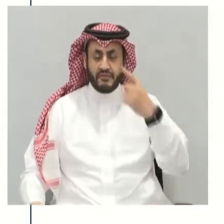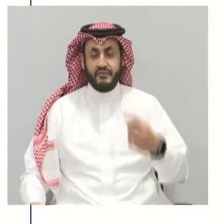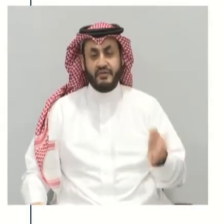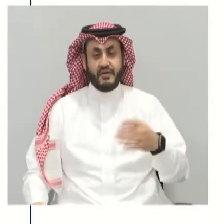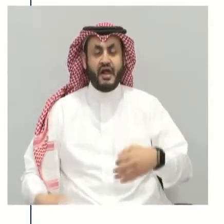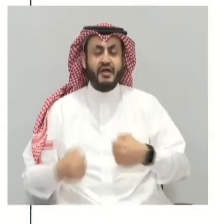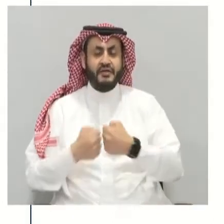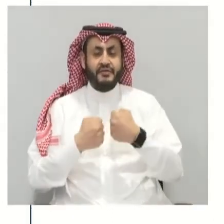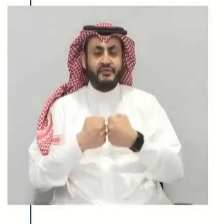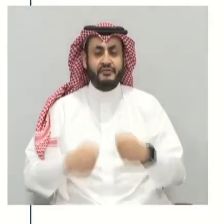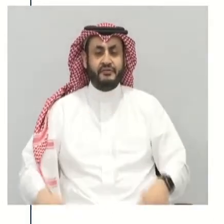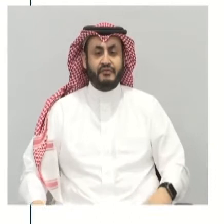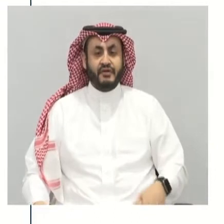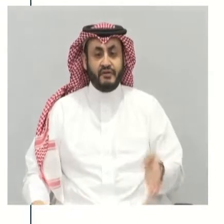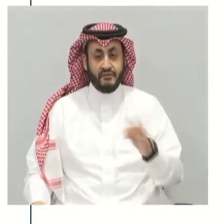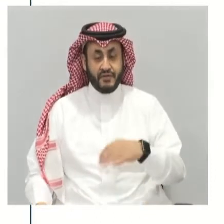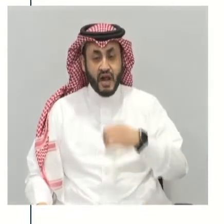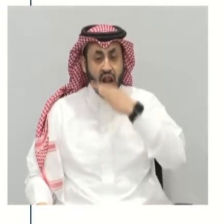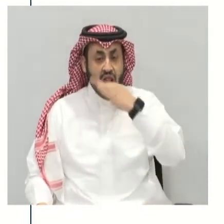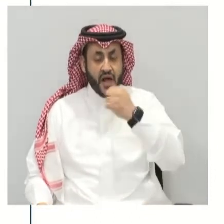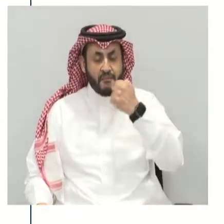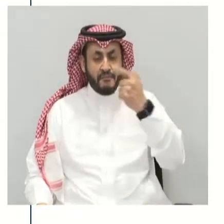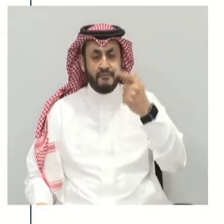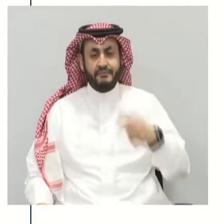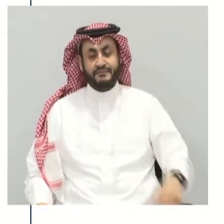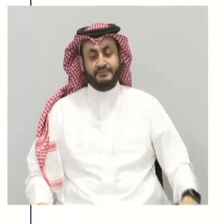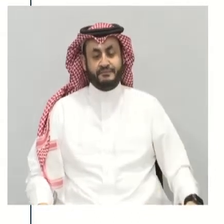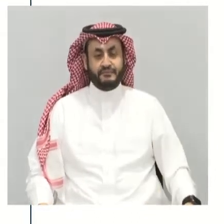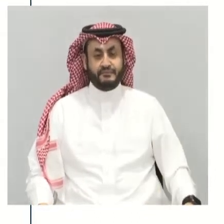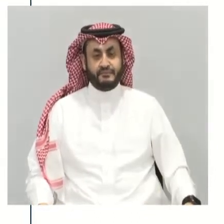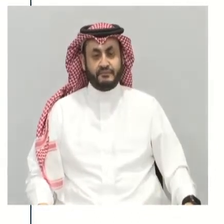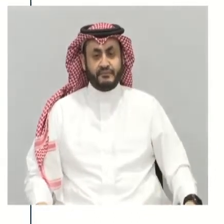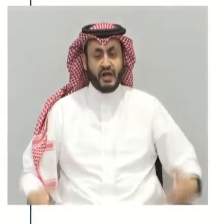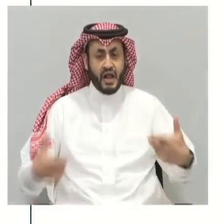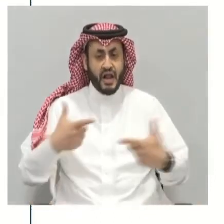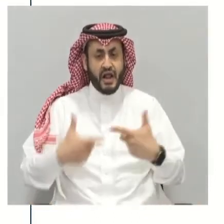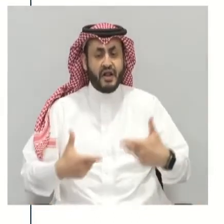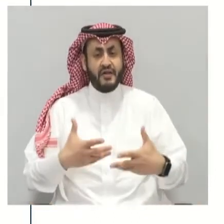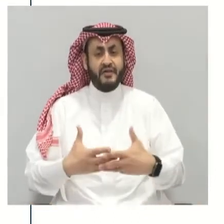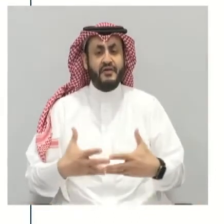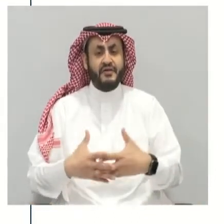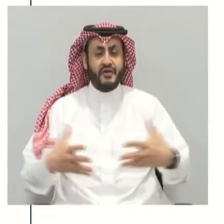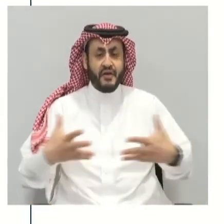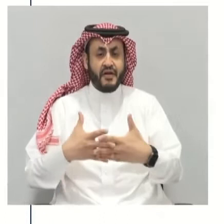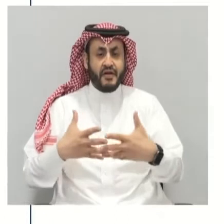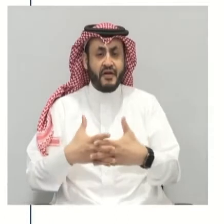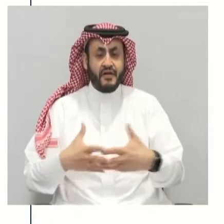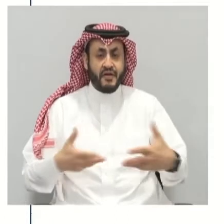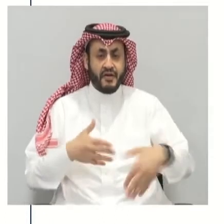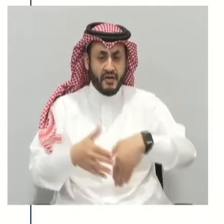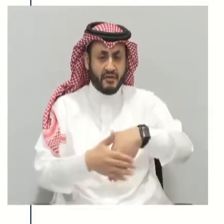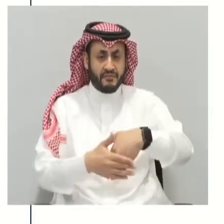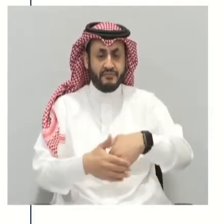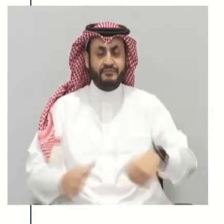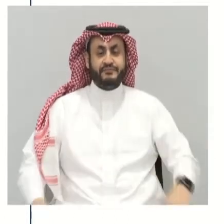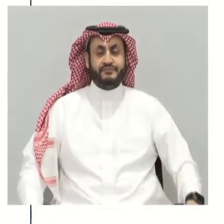D, shouting. E, competition among a group of people, or competition between a group